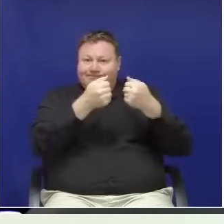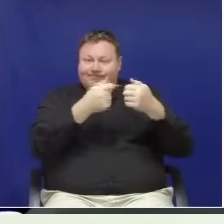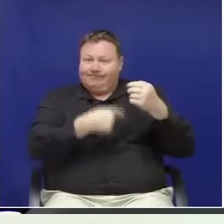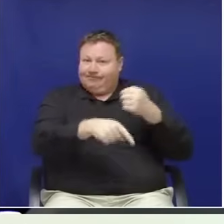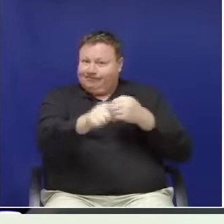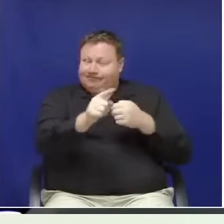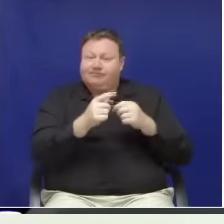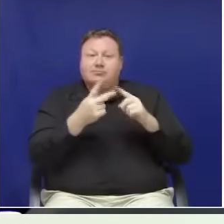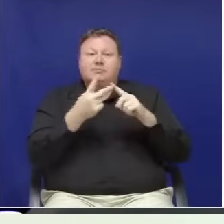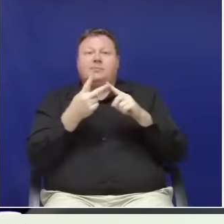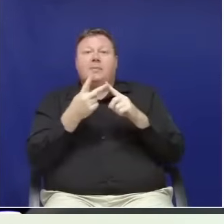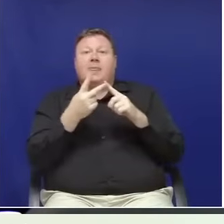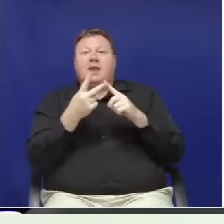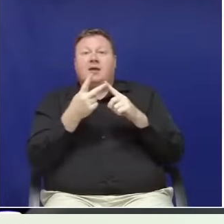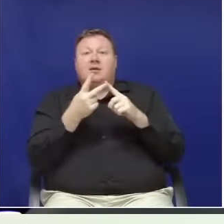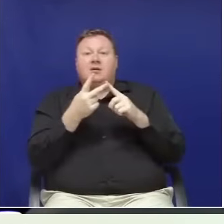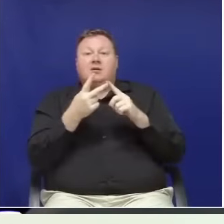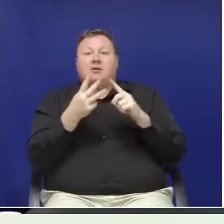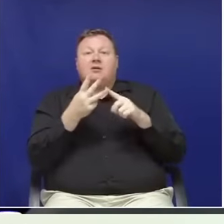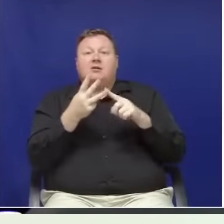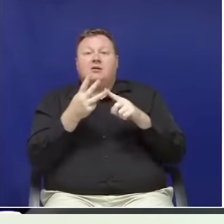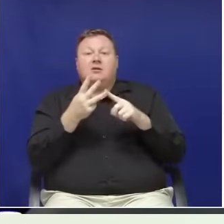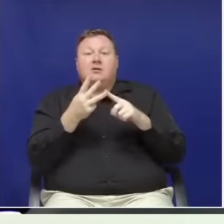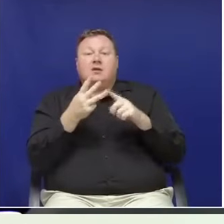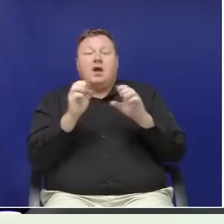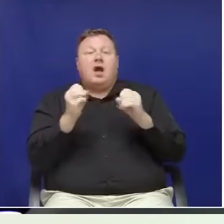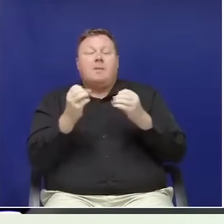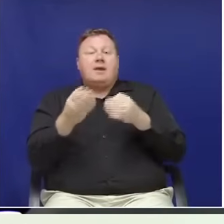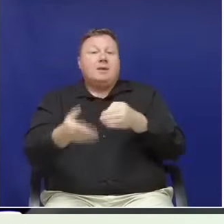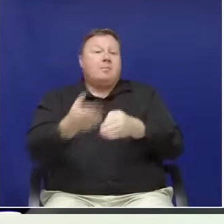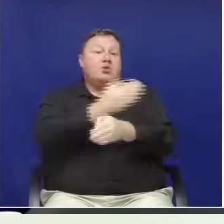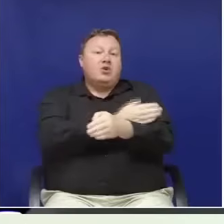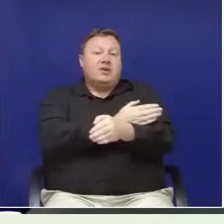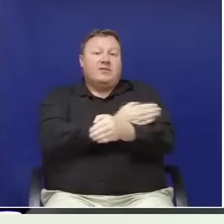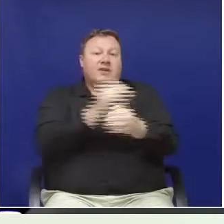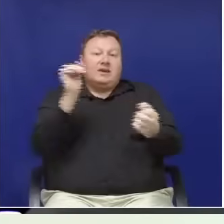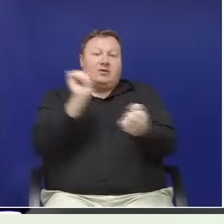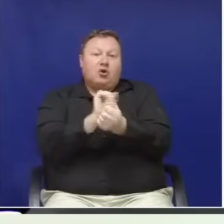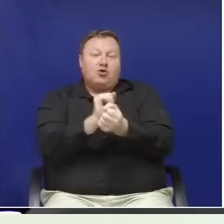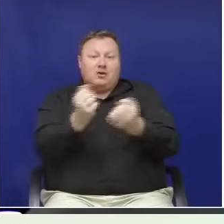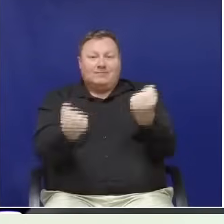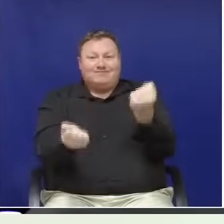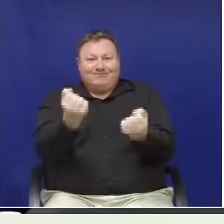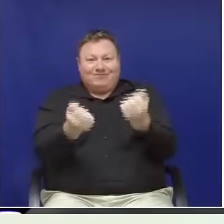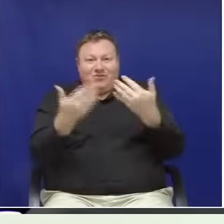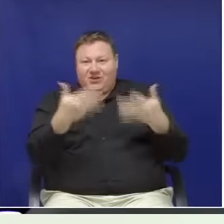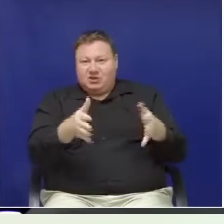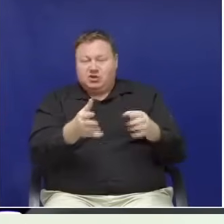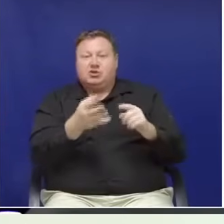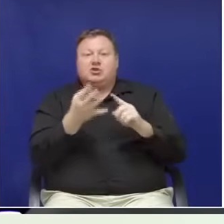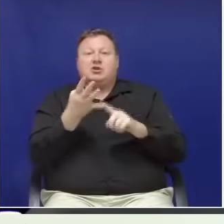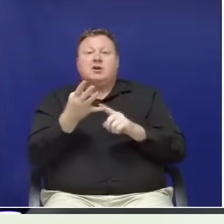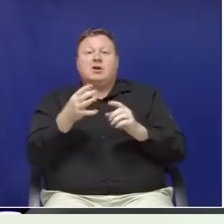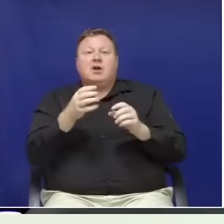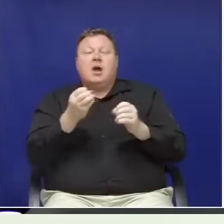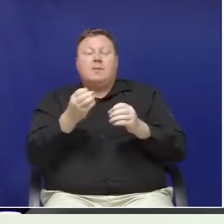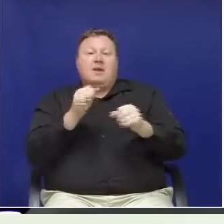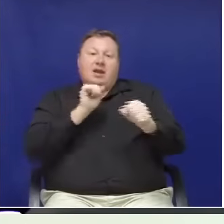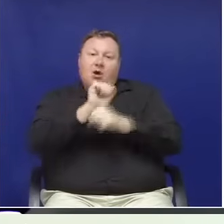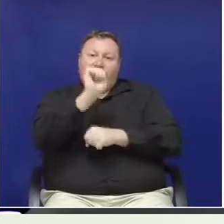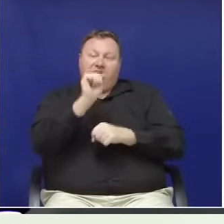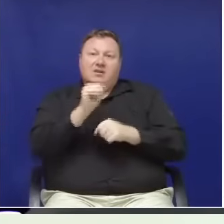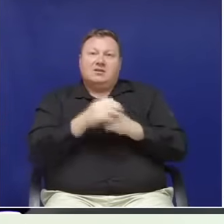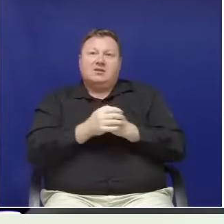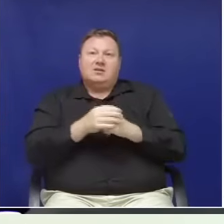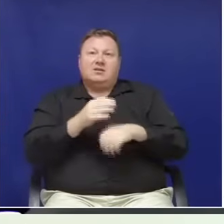sentence, the number of previous convictions, the number of current offences and counts, time